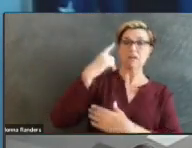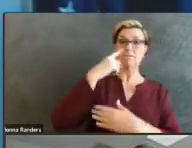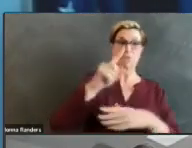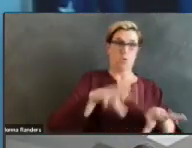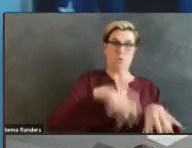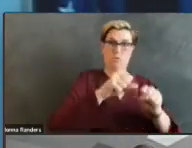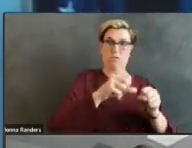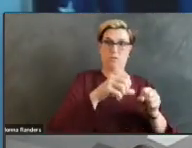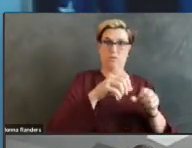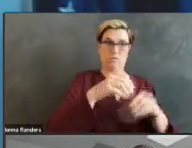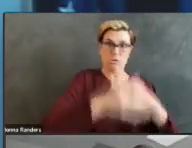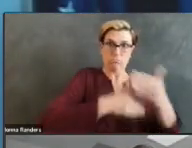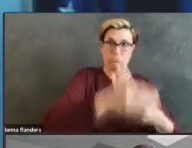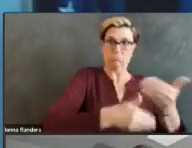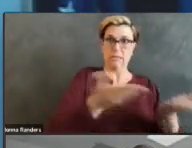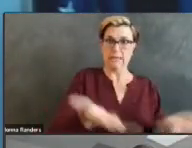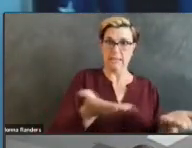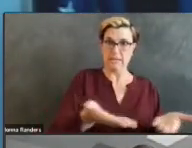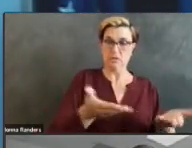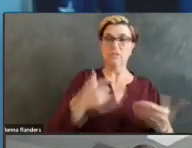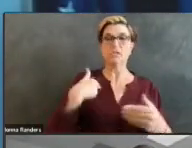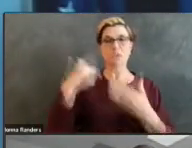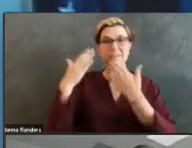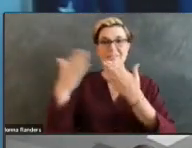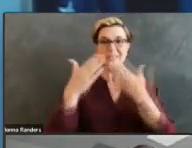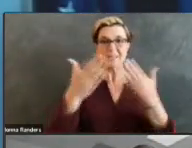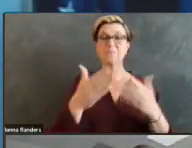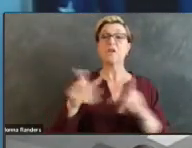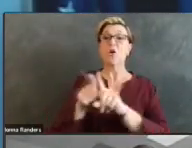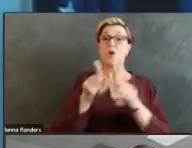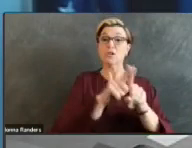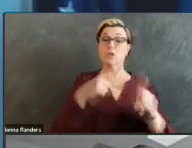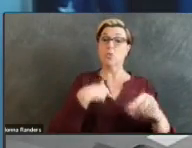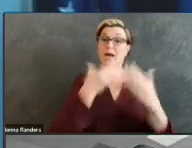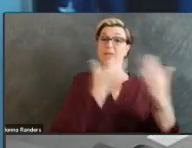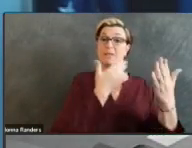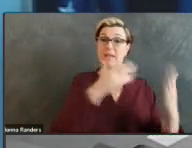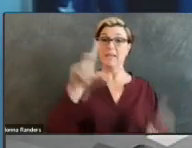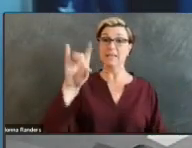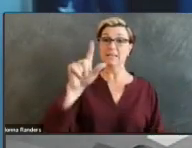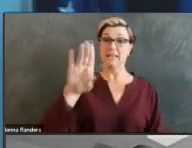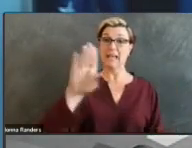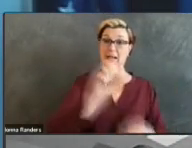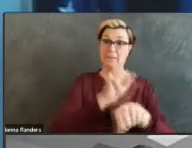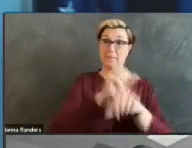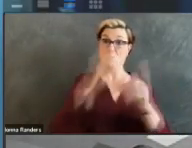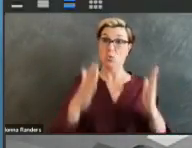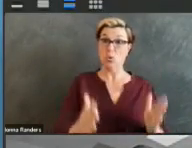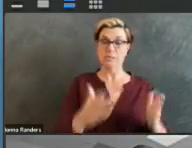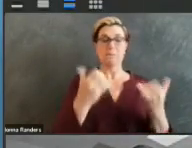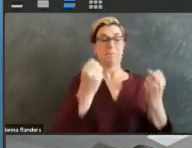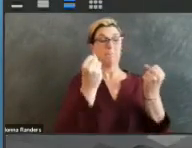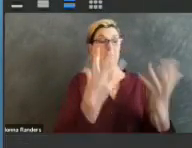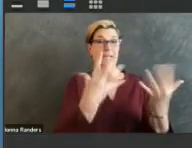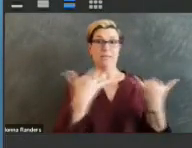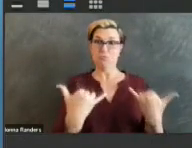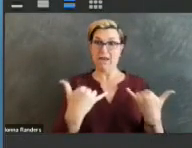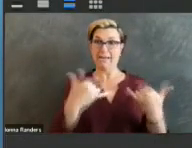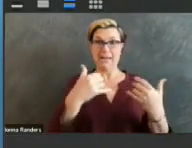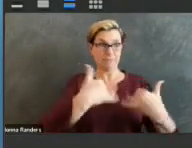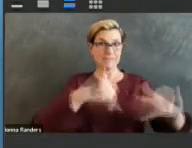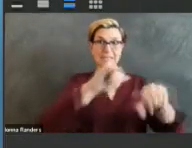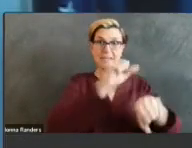of DeKalb County. Thousands of them are on the front lines as I speak, who are continuing in the midst of an